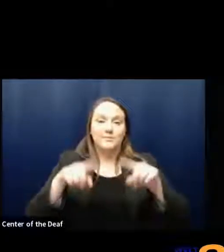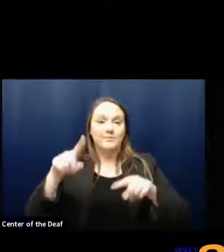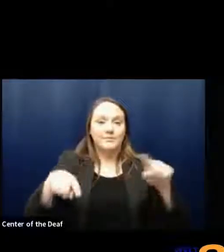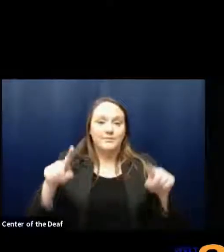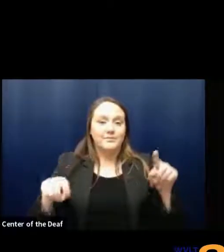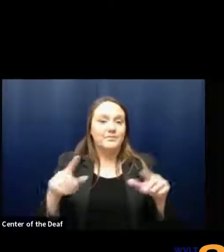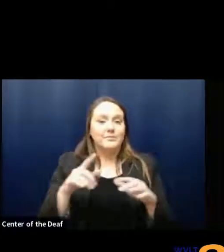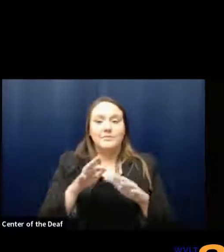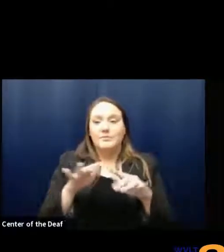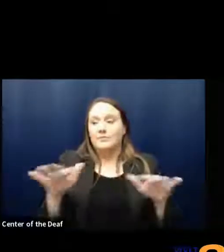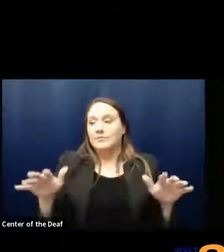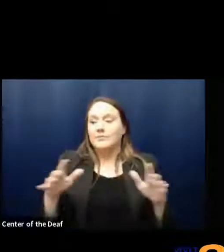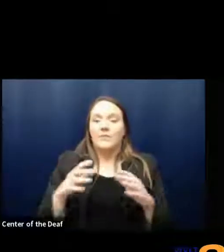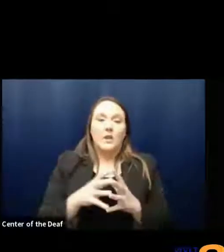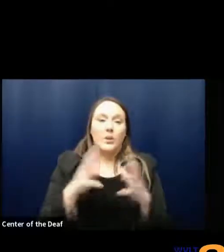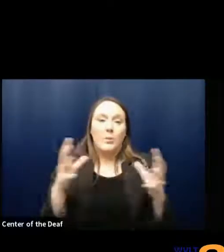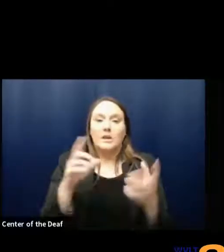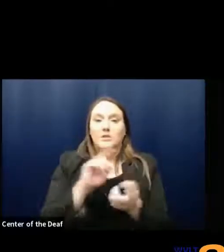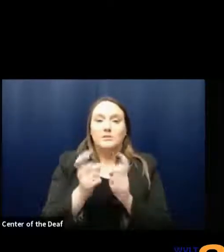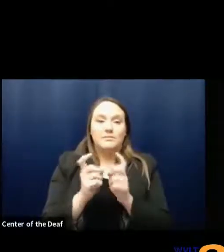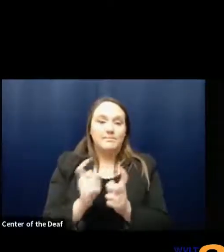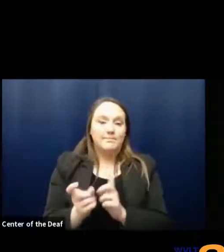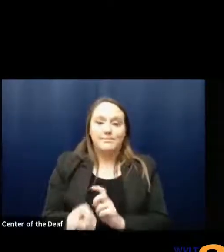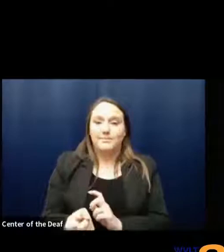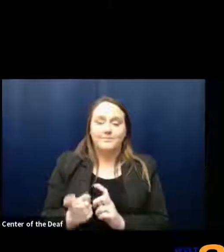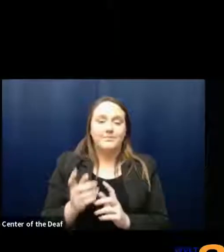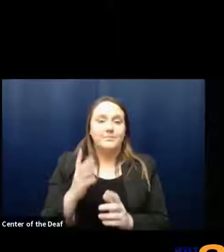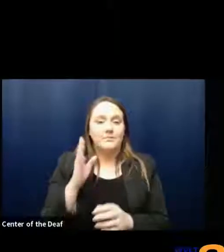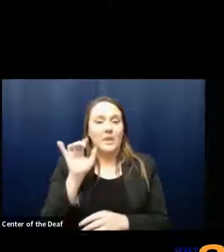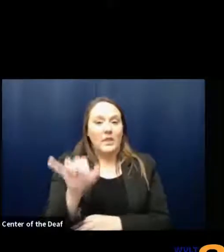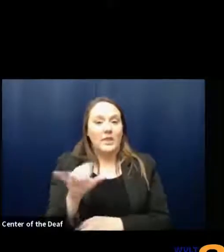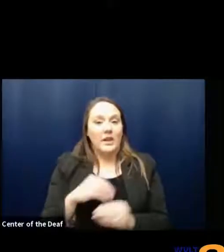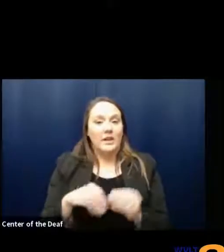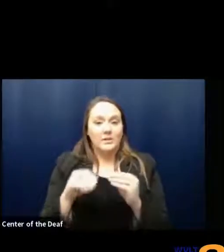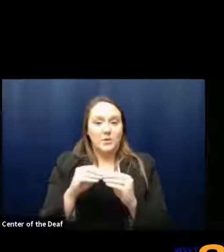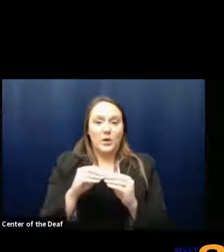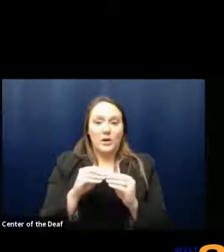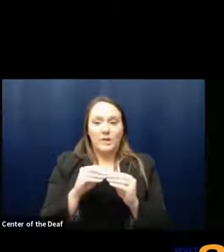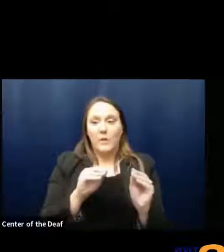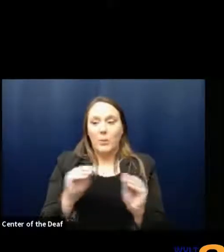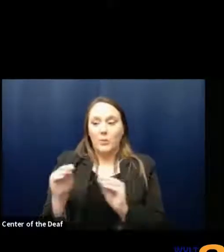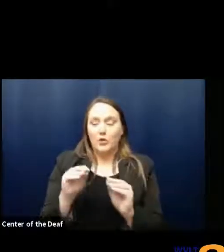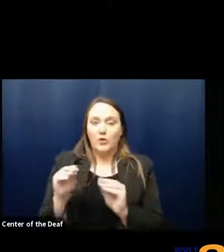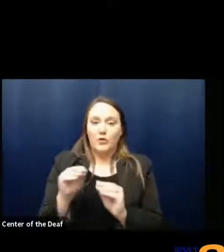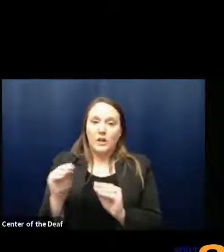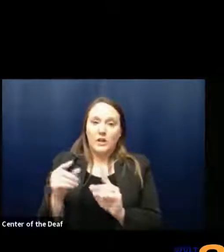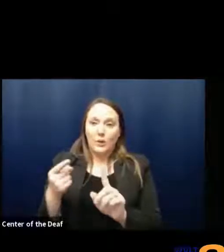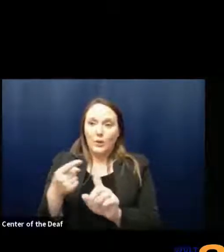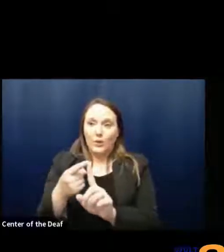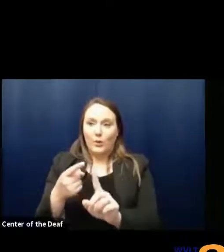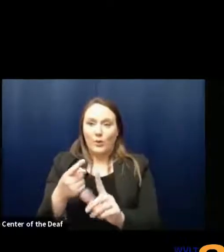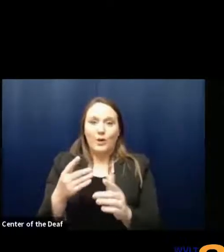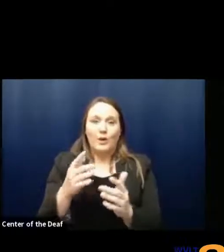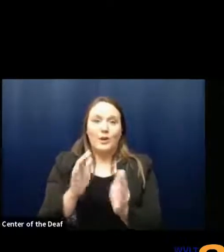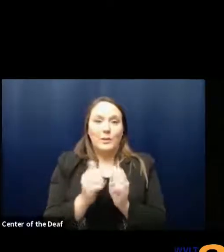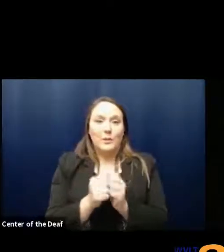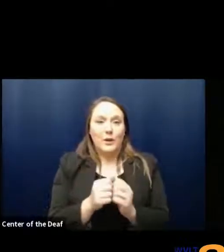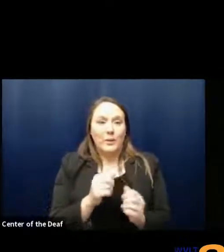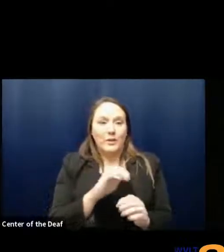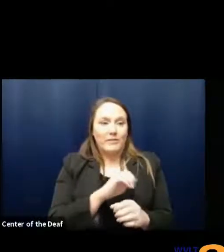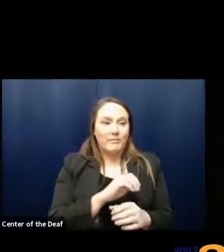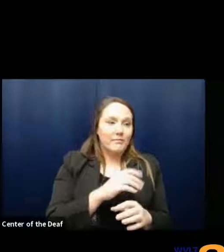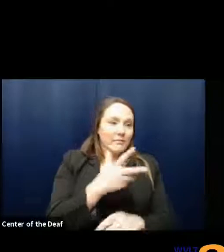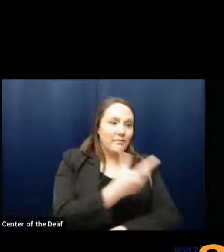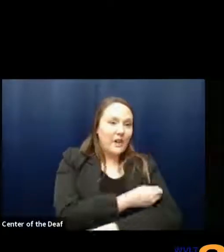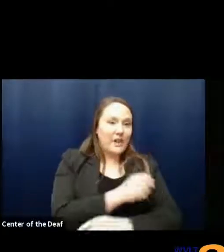there's so much fluctuation there that's probably even more of a moving target than what I'm telling you about our vaccine numbers at this point. That's